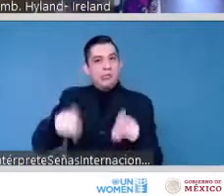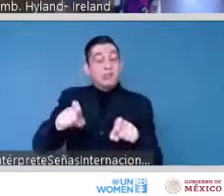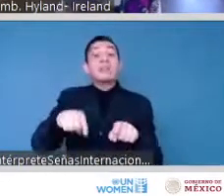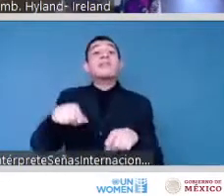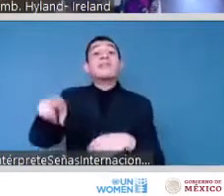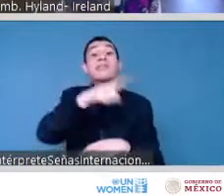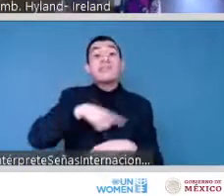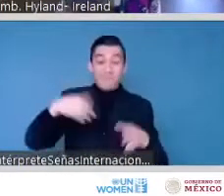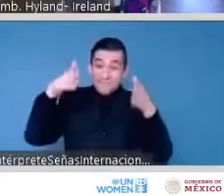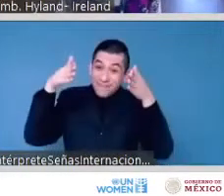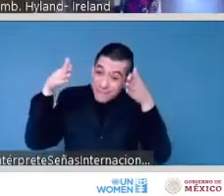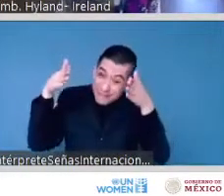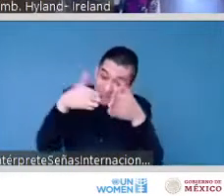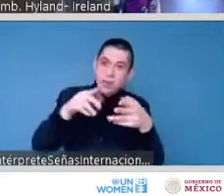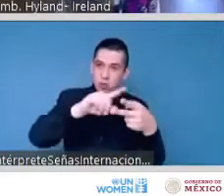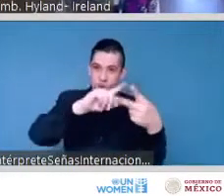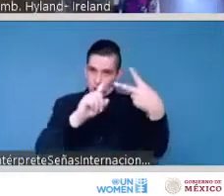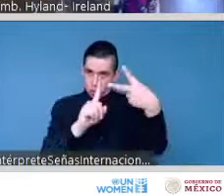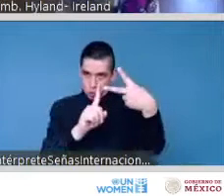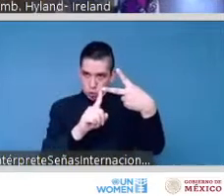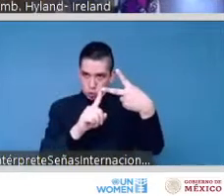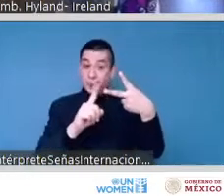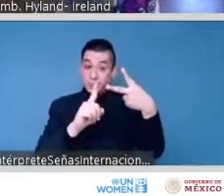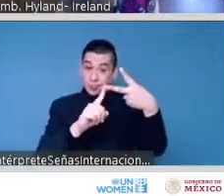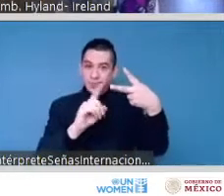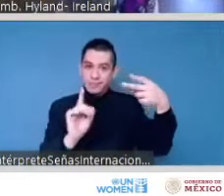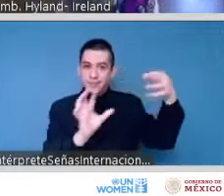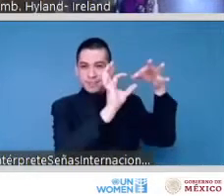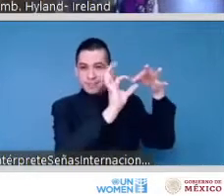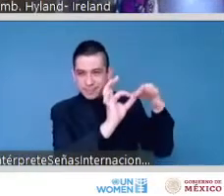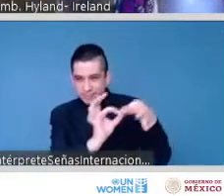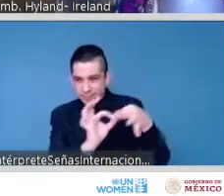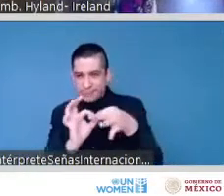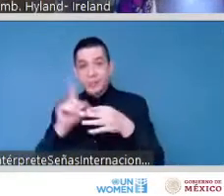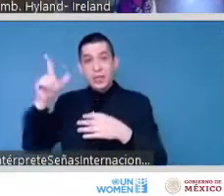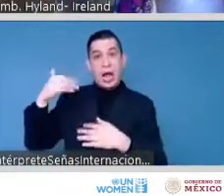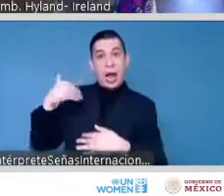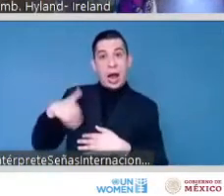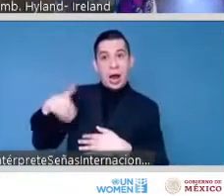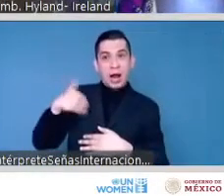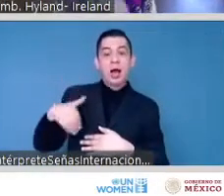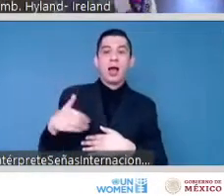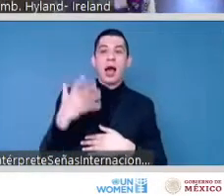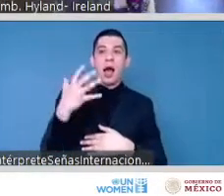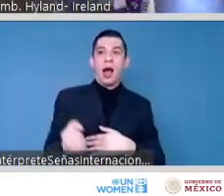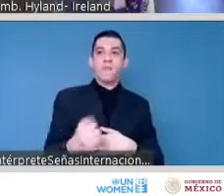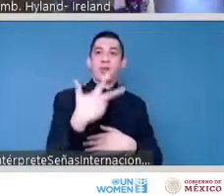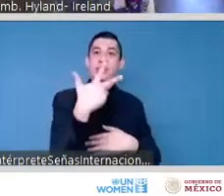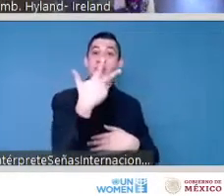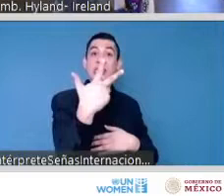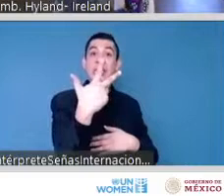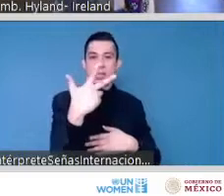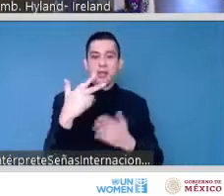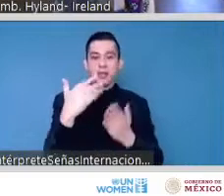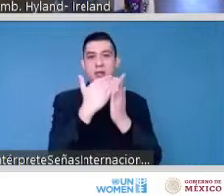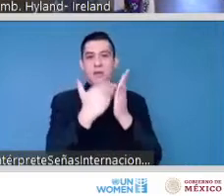plan, had three partners: defense, foreign affairs, and our national police. Our second one now has nine, including two very important